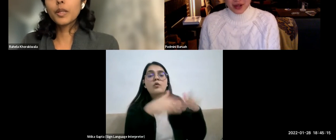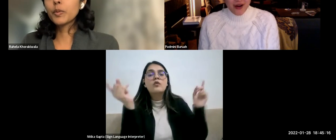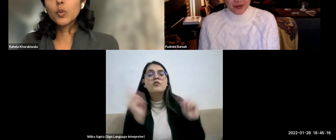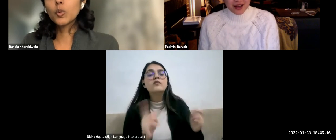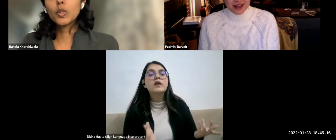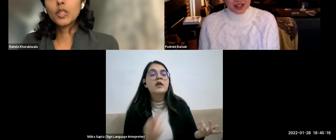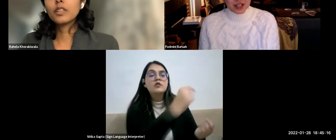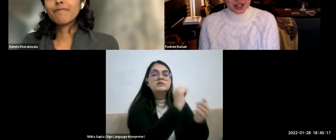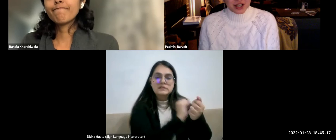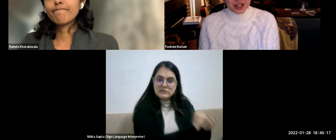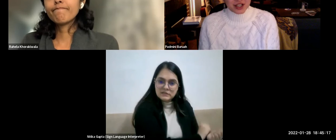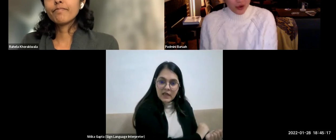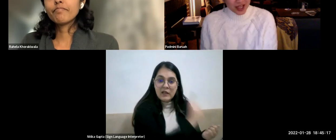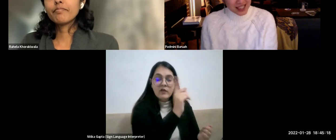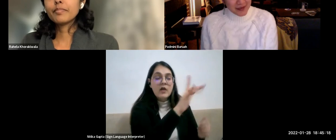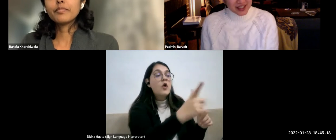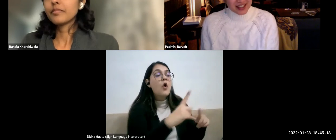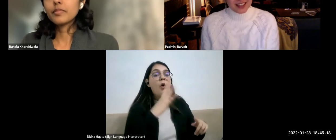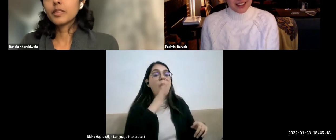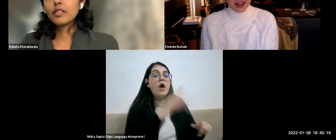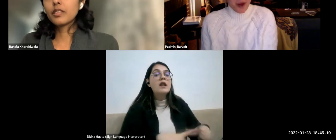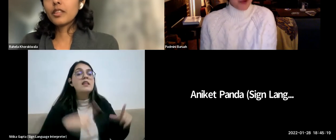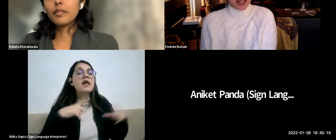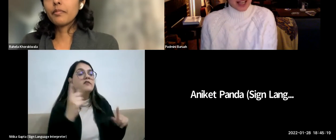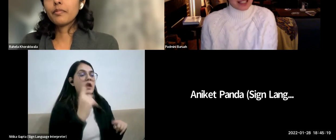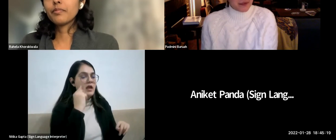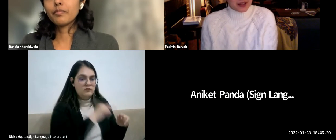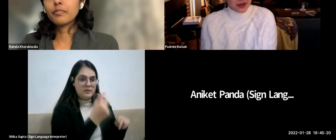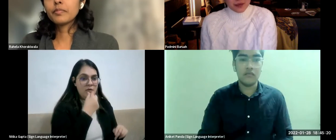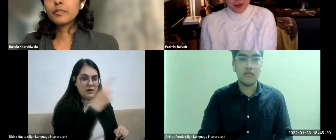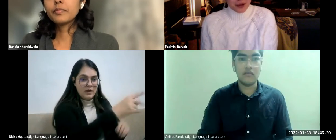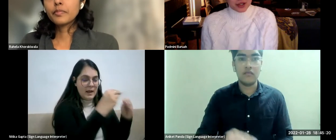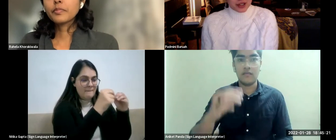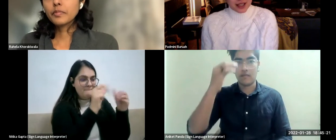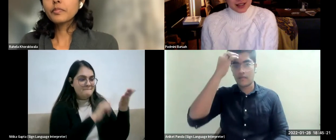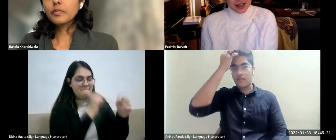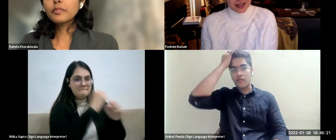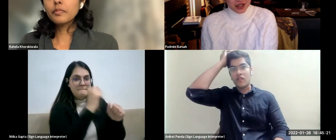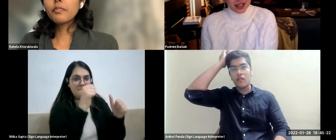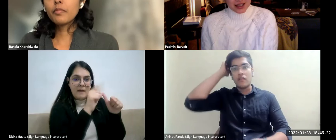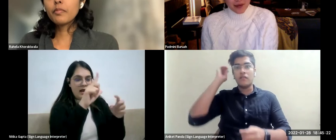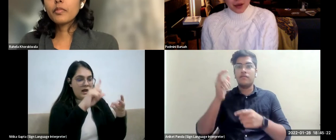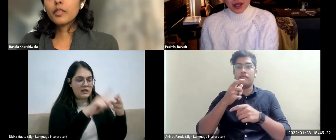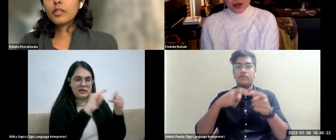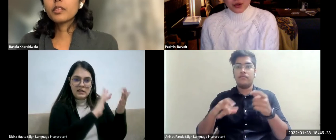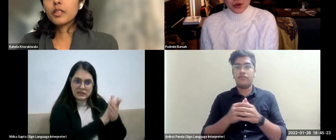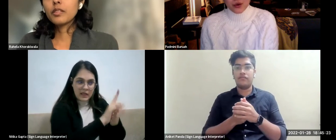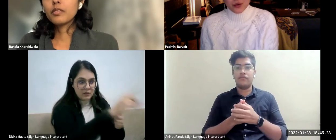to? They're not Bangladeshi, and Bangladesh won't accept. Why would they accept, this population that's essentially in Assam?